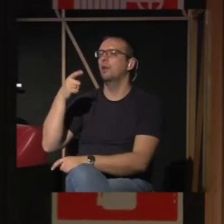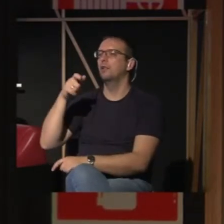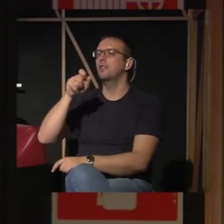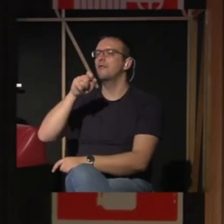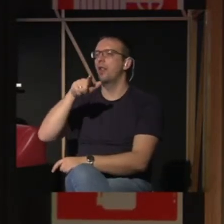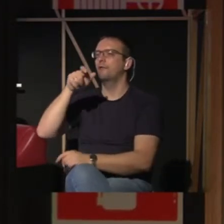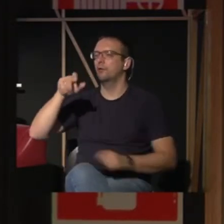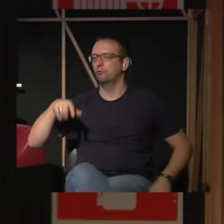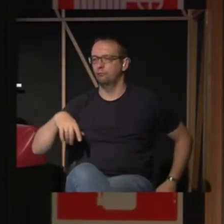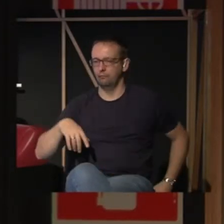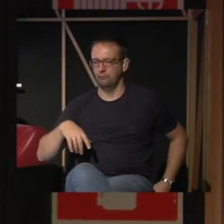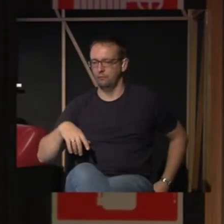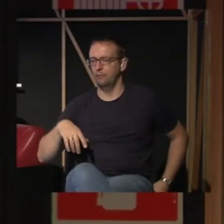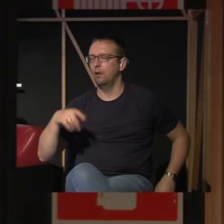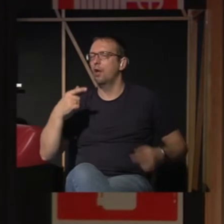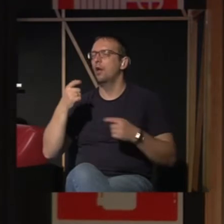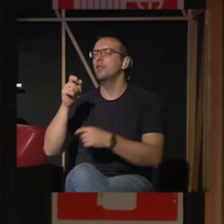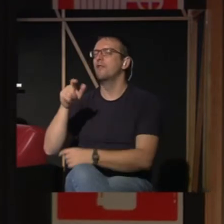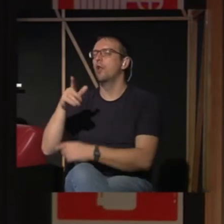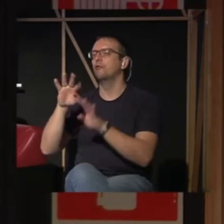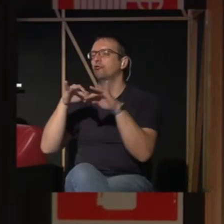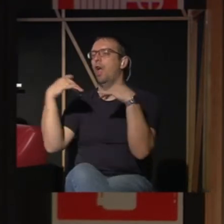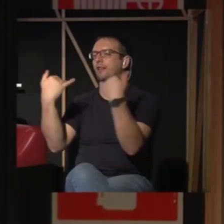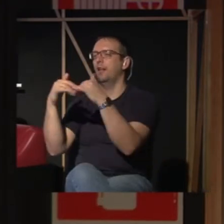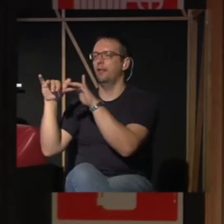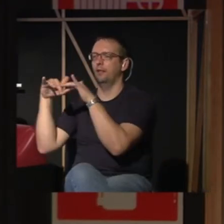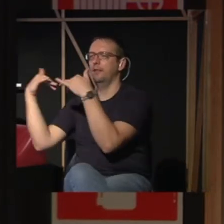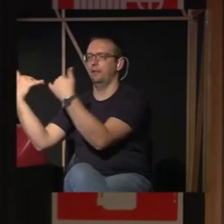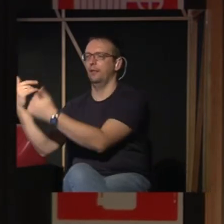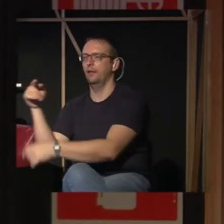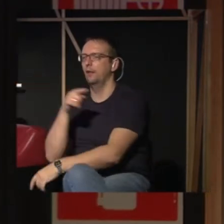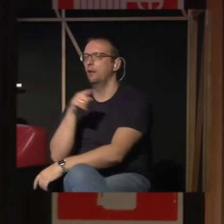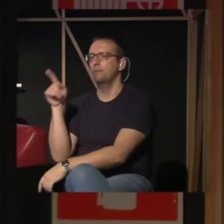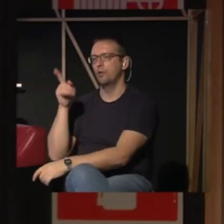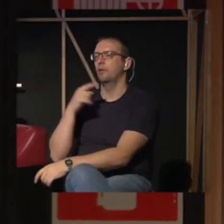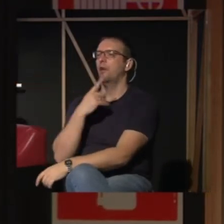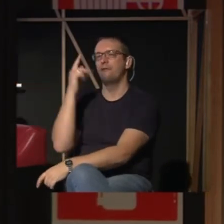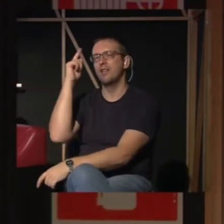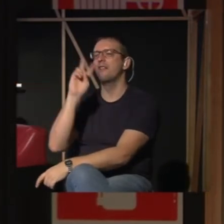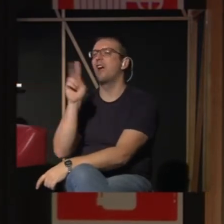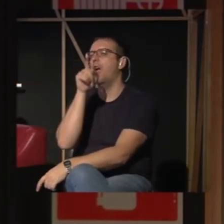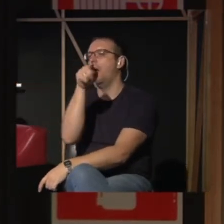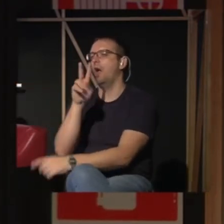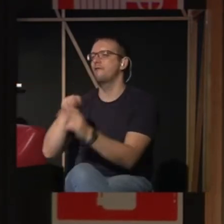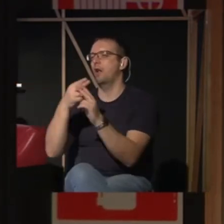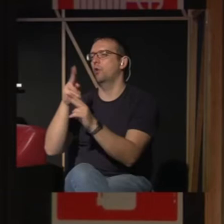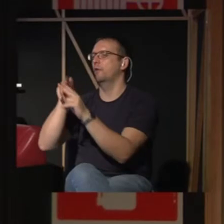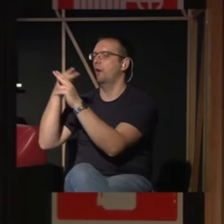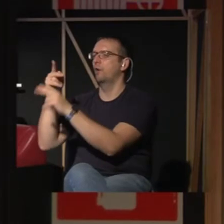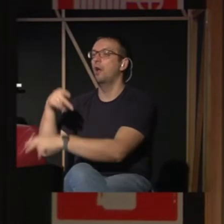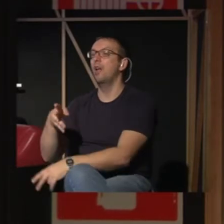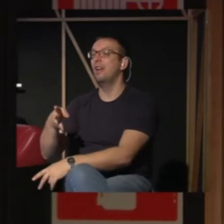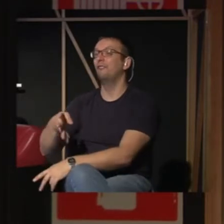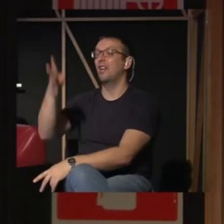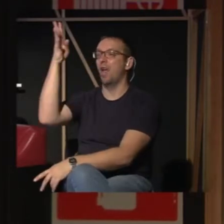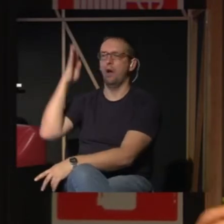if we do not have one. So 4 years in the making, we have Hala here with us. I call her Hala, Hala, Hala, because we're